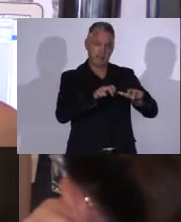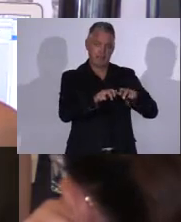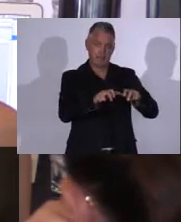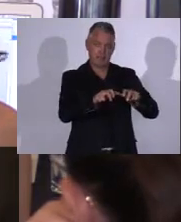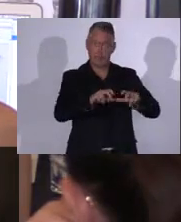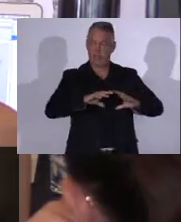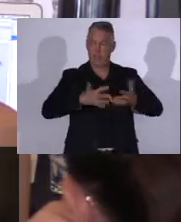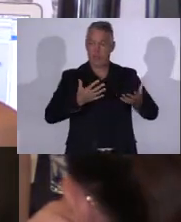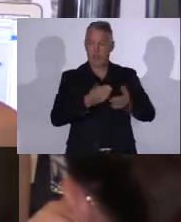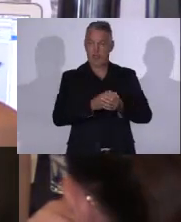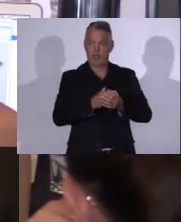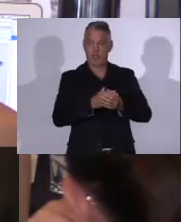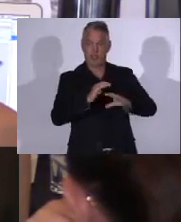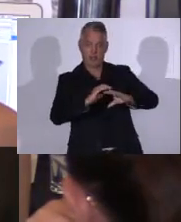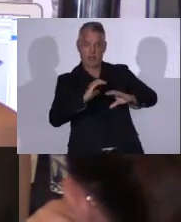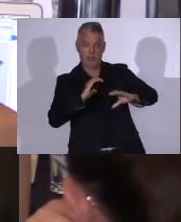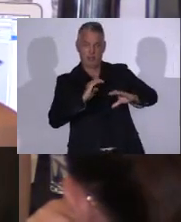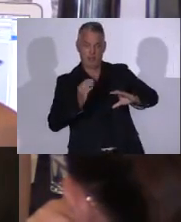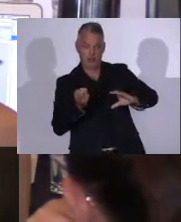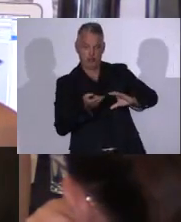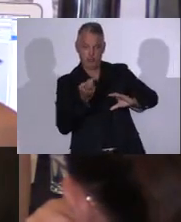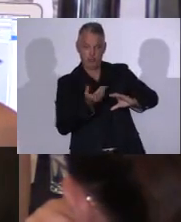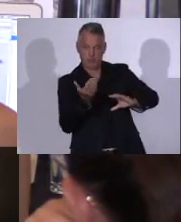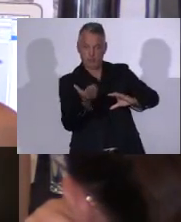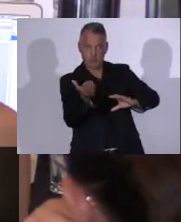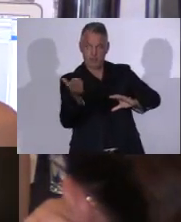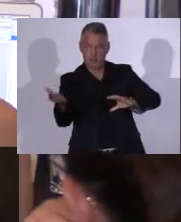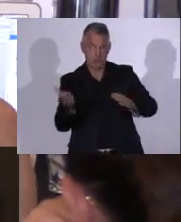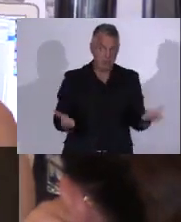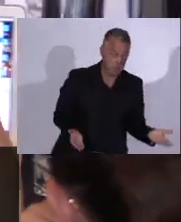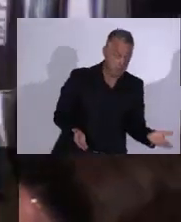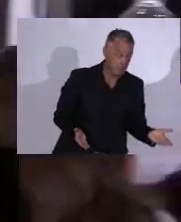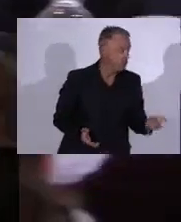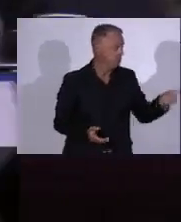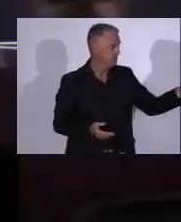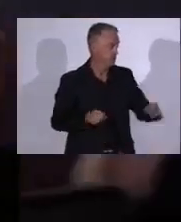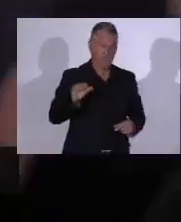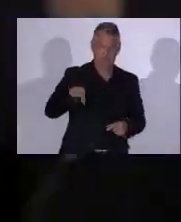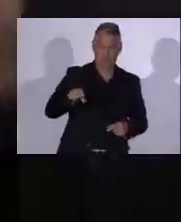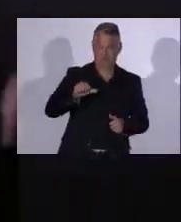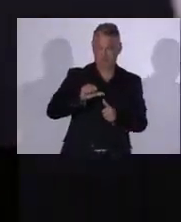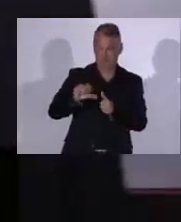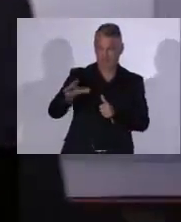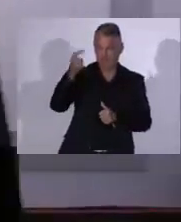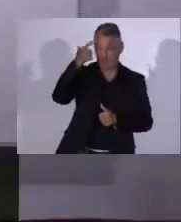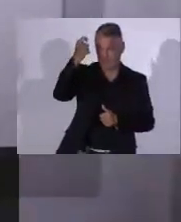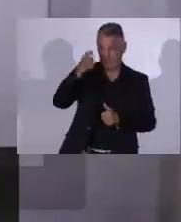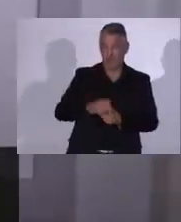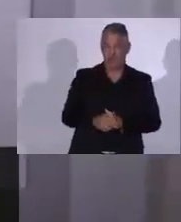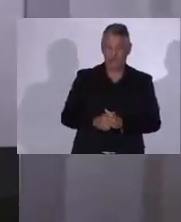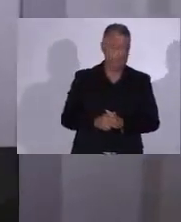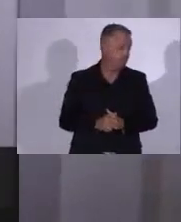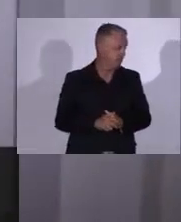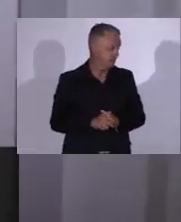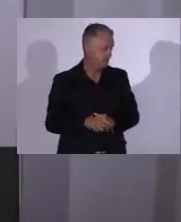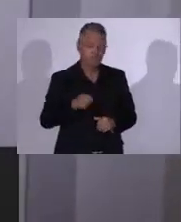way to link that in and show them how truly accessible it is. Yes, absolutely. I think that's a great idea. And certainly